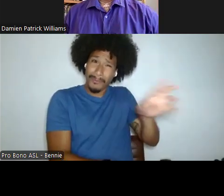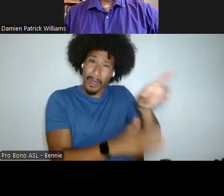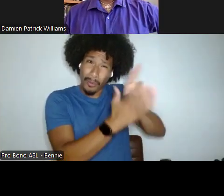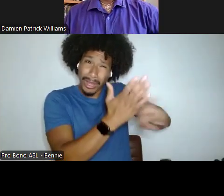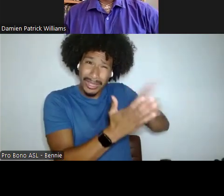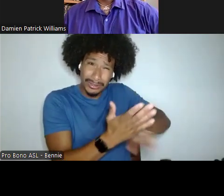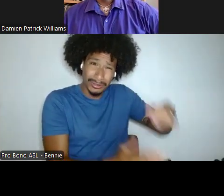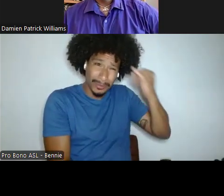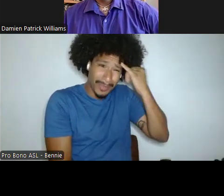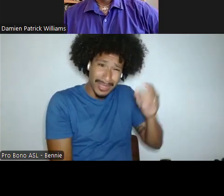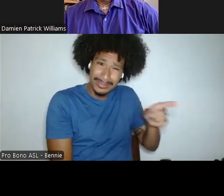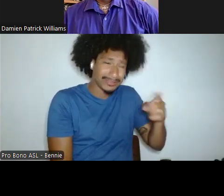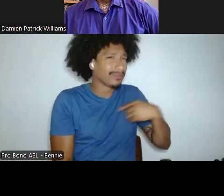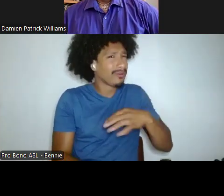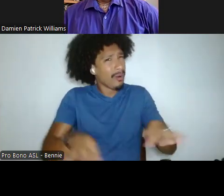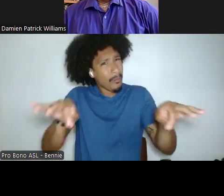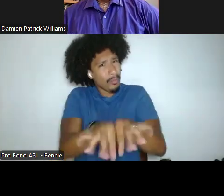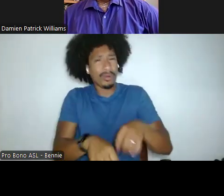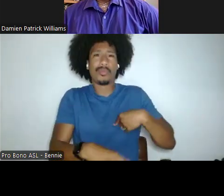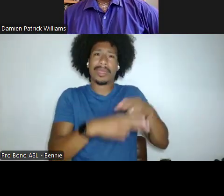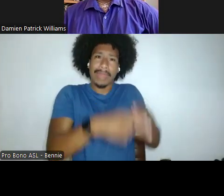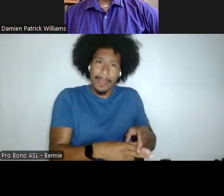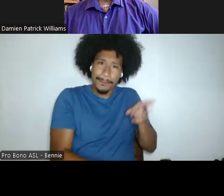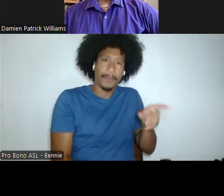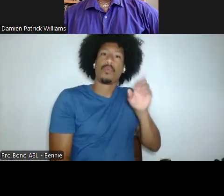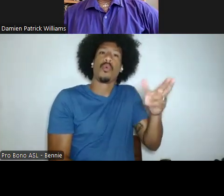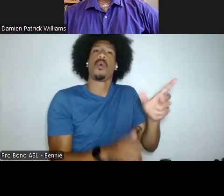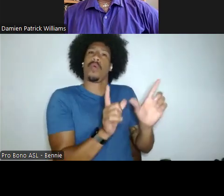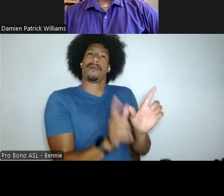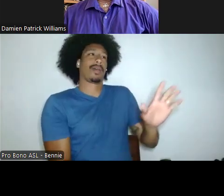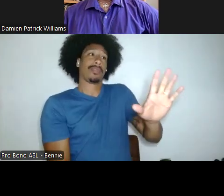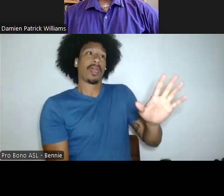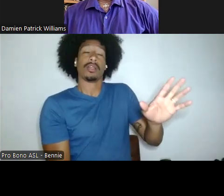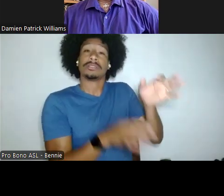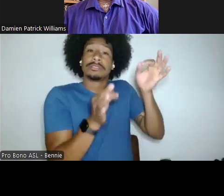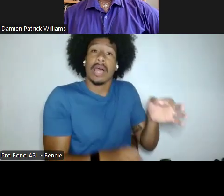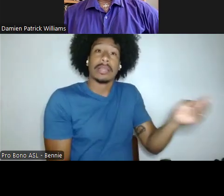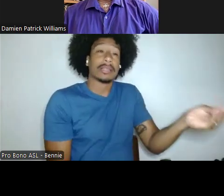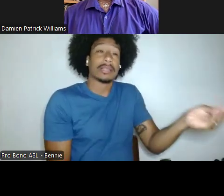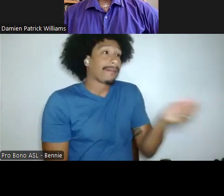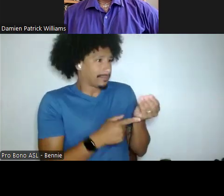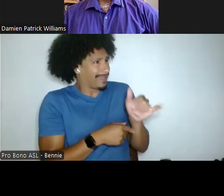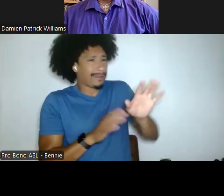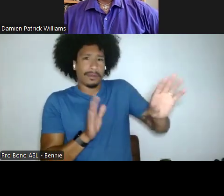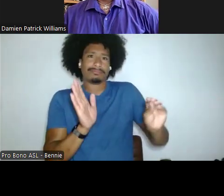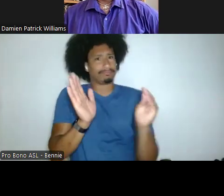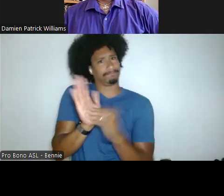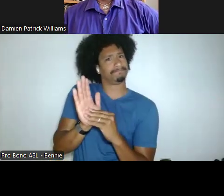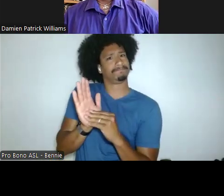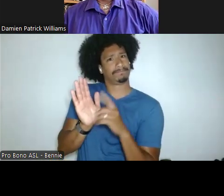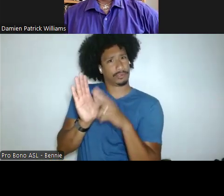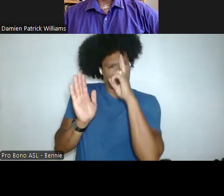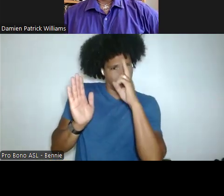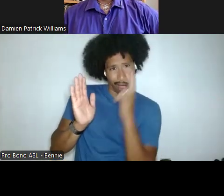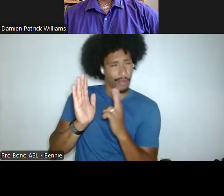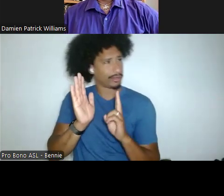own thoughts about what they should be named in whatever paper we're using, but instead people consult as experts under their own